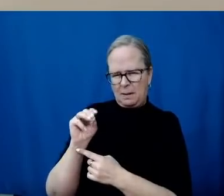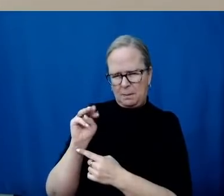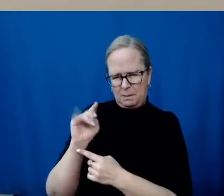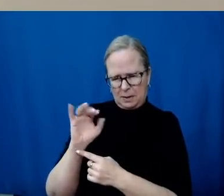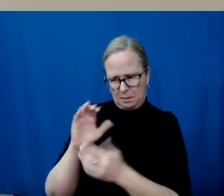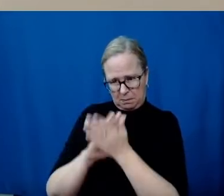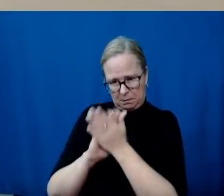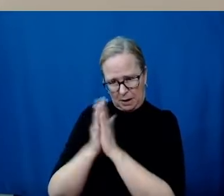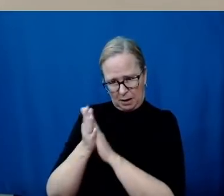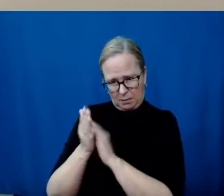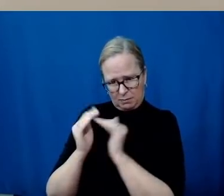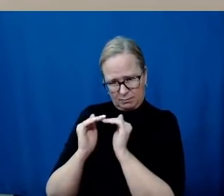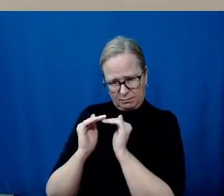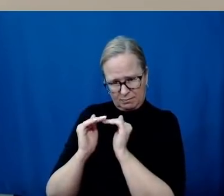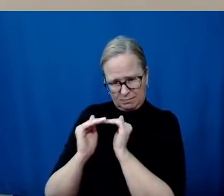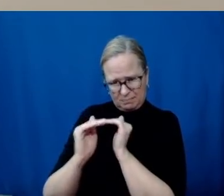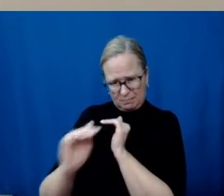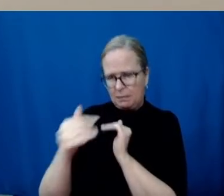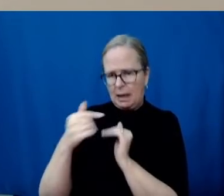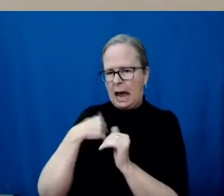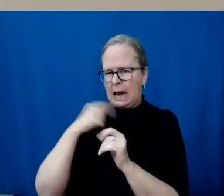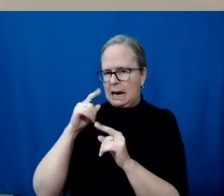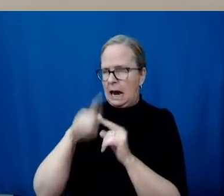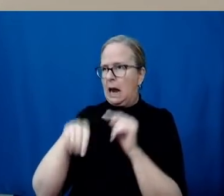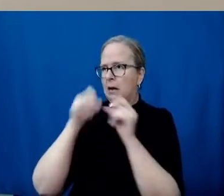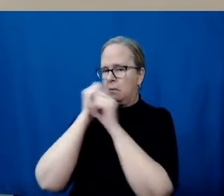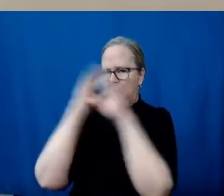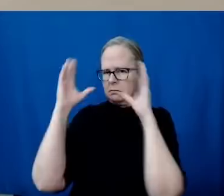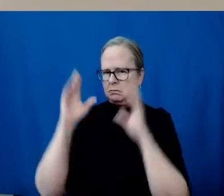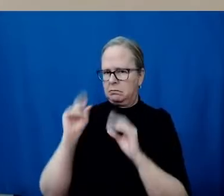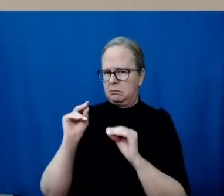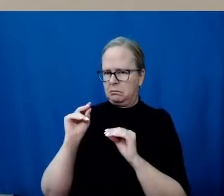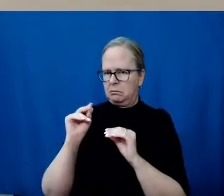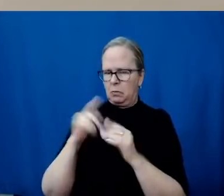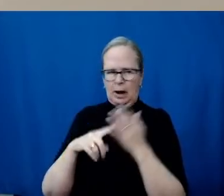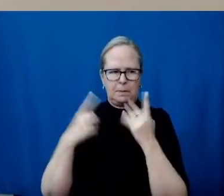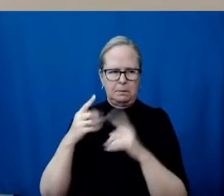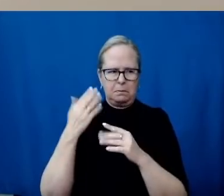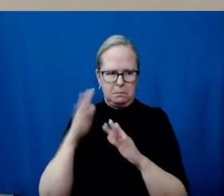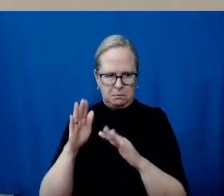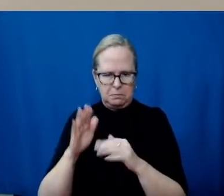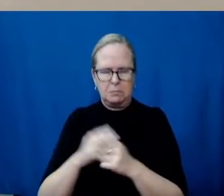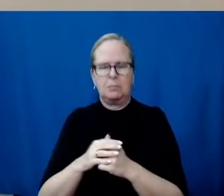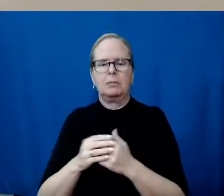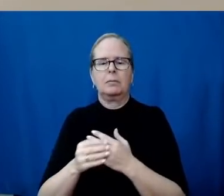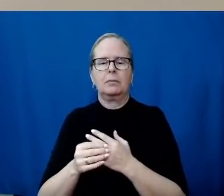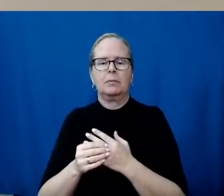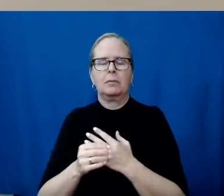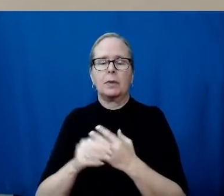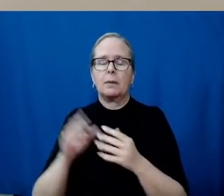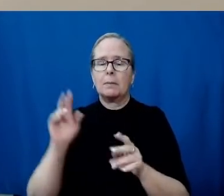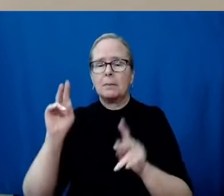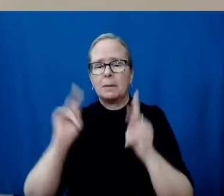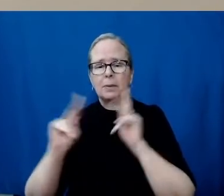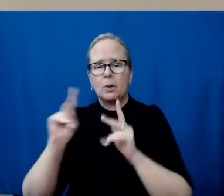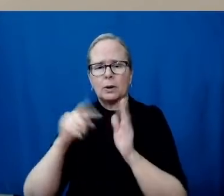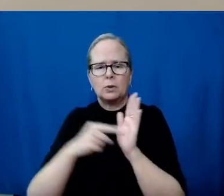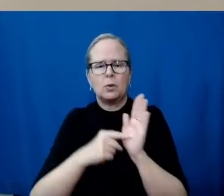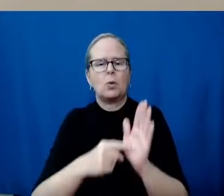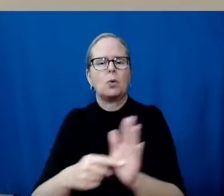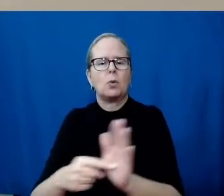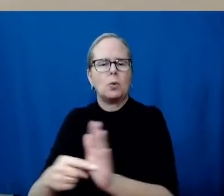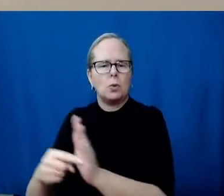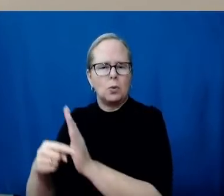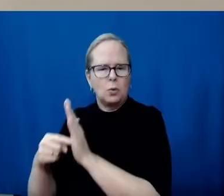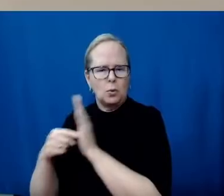this the stable phase. And I didn't see anybody talking about endemicity who would provide